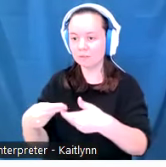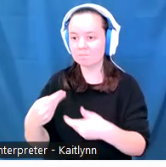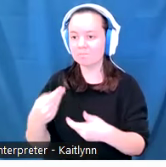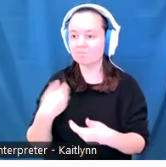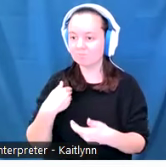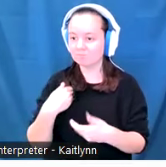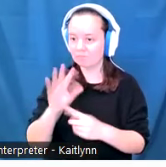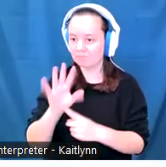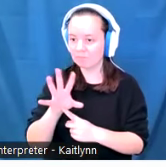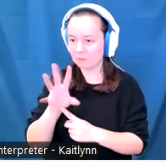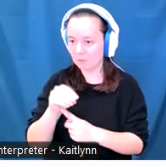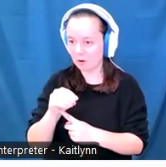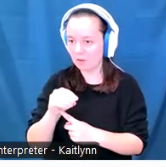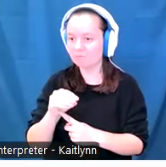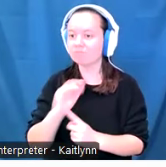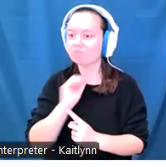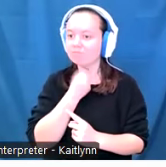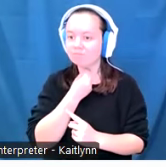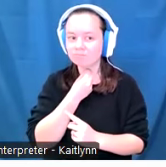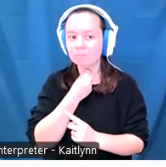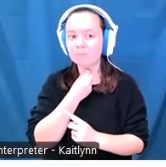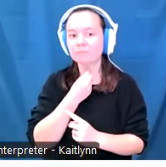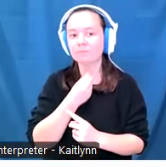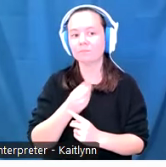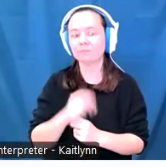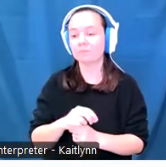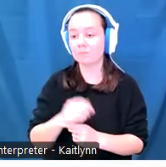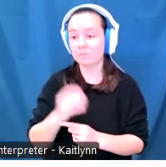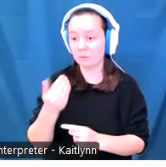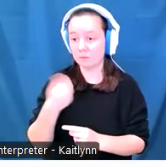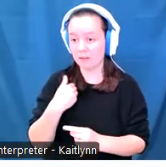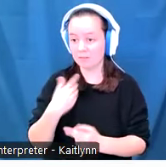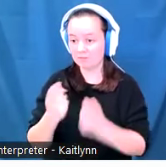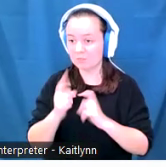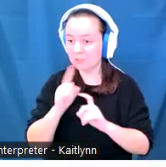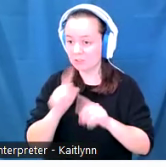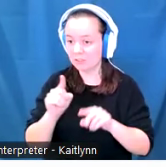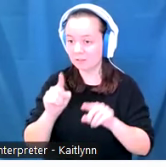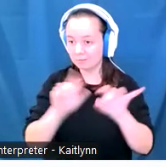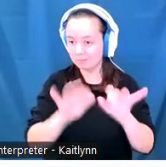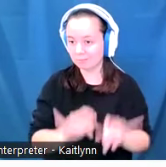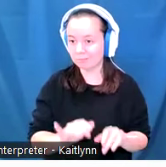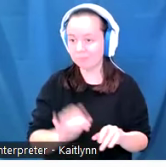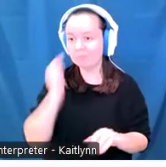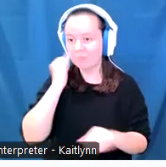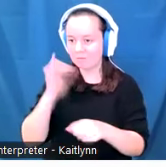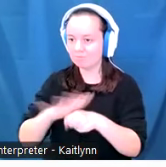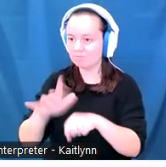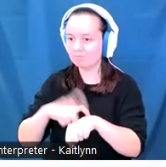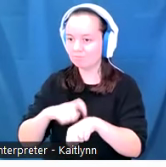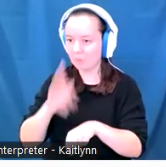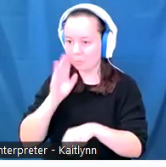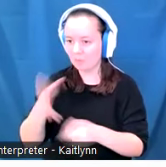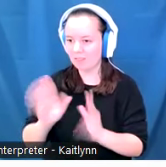may submit questions via the Q&A feature. If time allows, we will have a brief Q&A at the end of today's session. We also